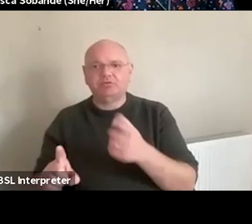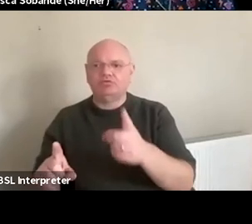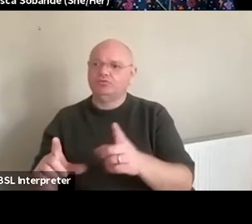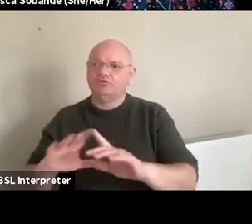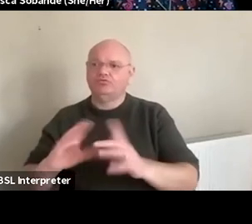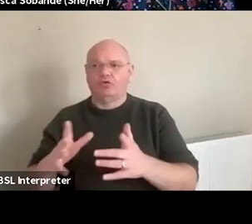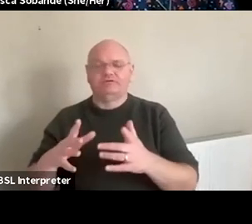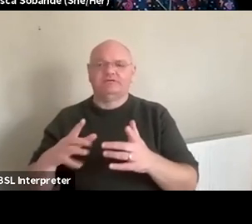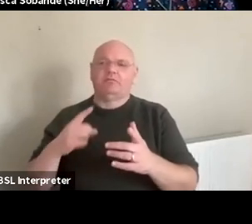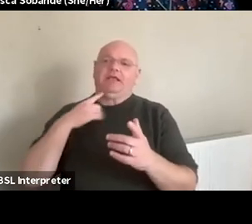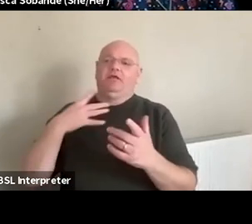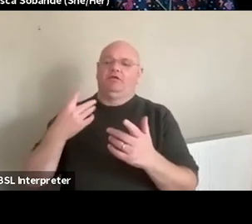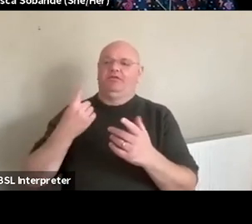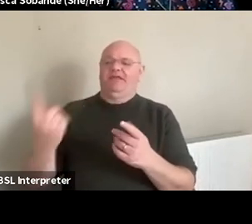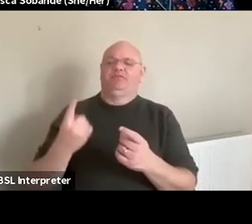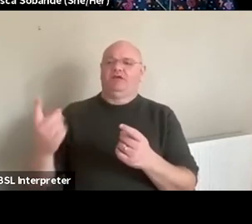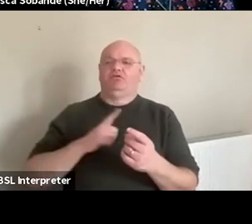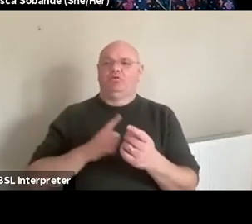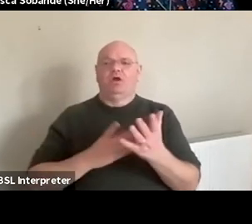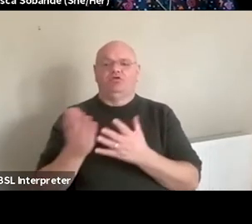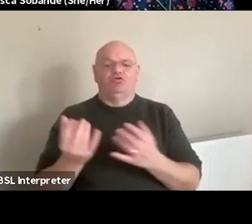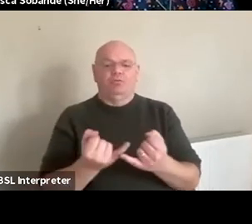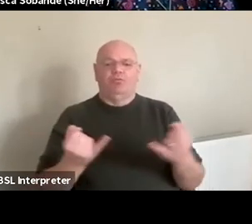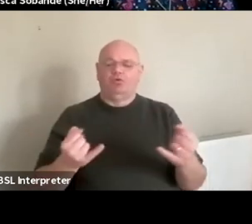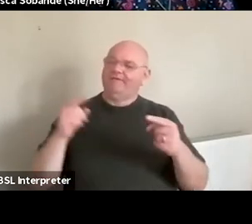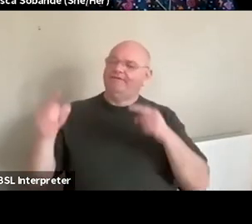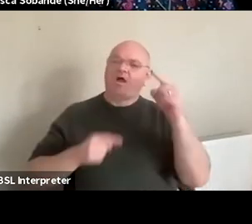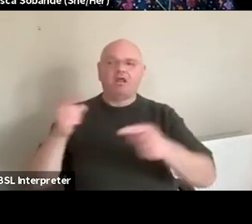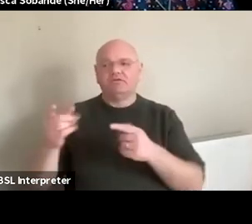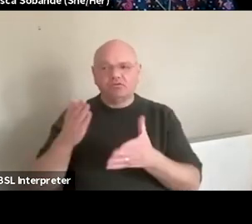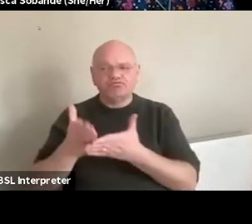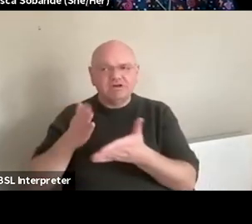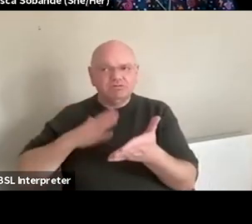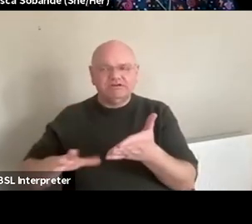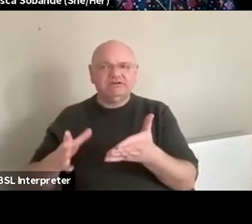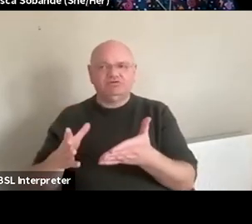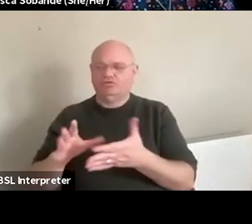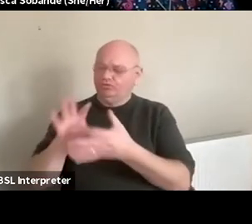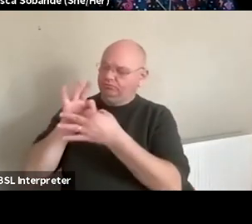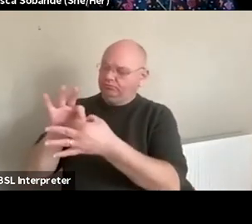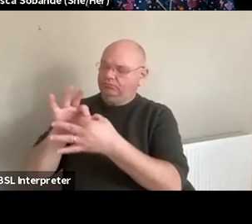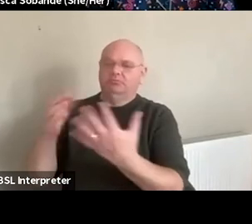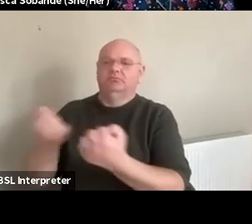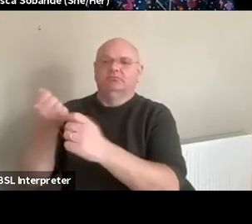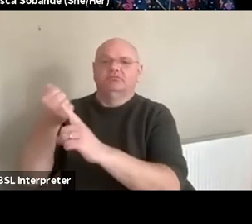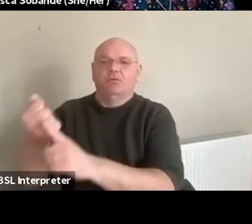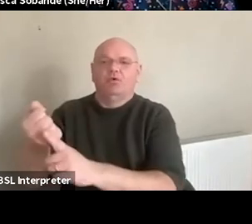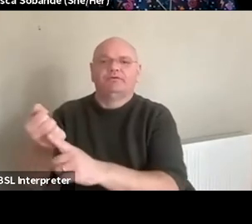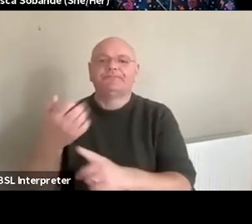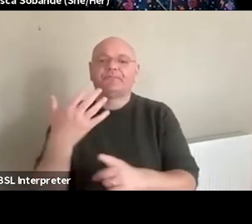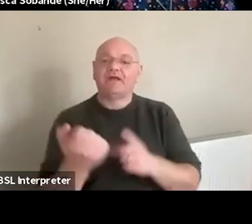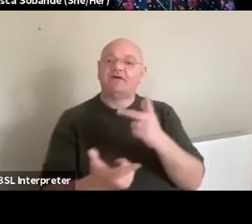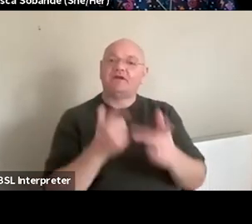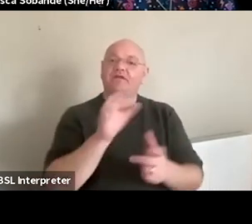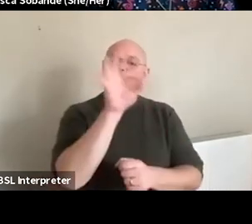So solidarity to our siblings in that fight. There is another question that has been placed in the Q&A. This is